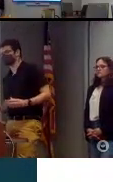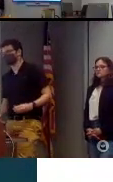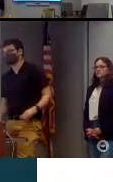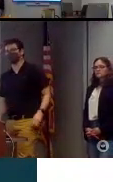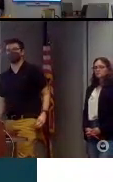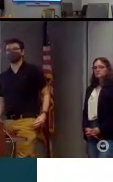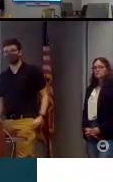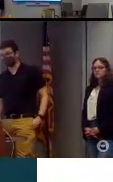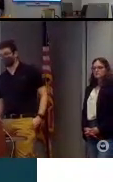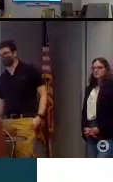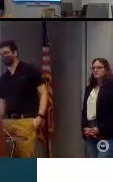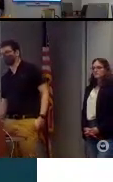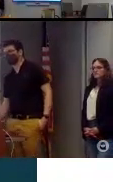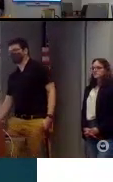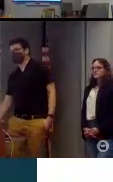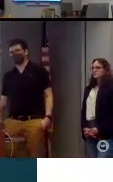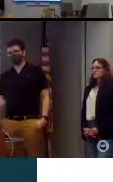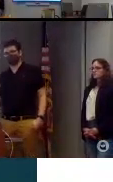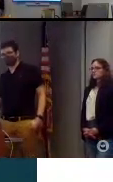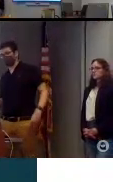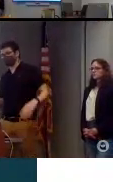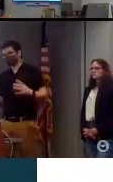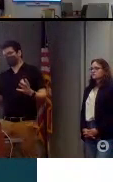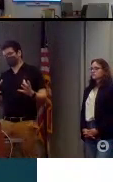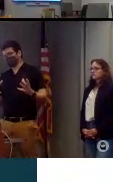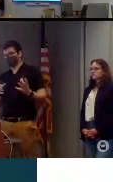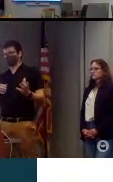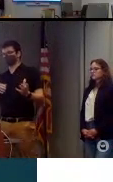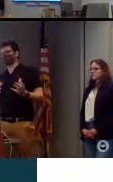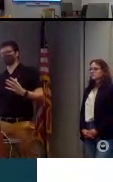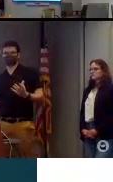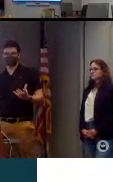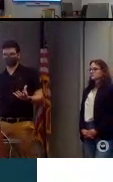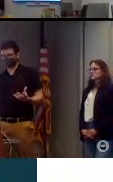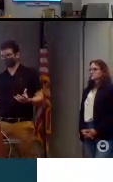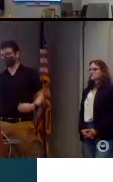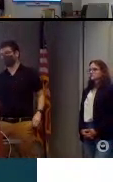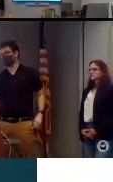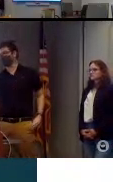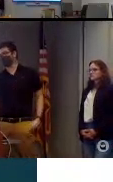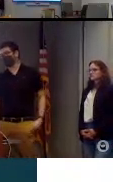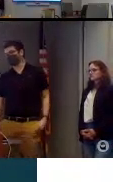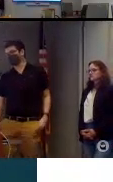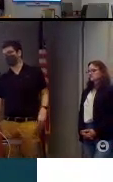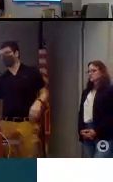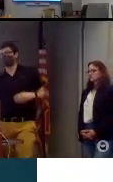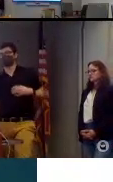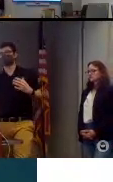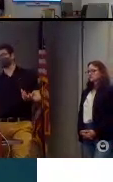an analysis conducted by Braithwaite and Johnson. Their original methodology, they were looking at the spatial temporal clustering